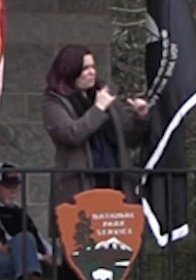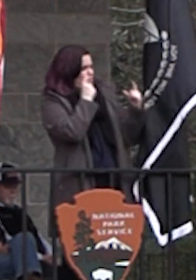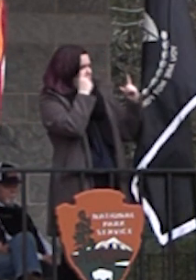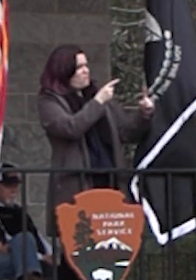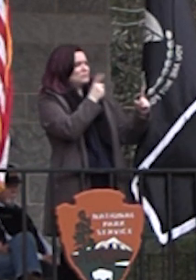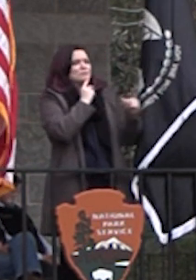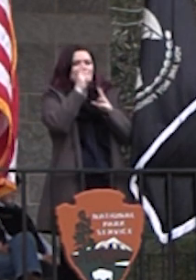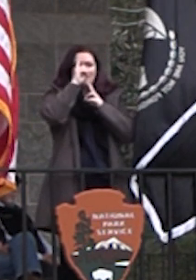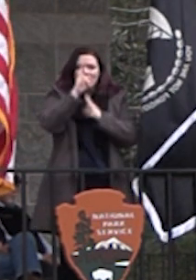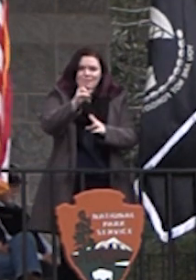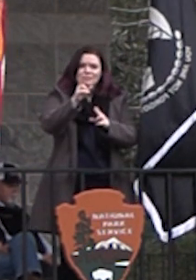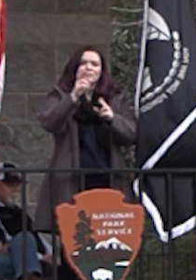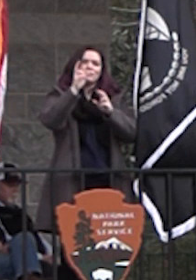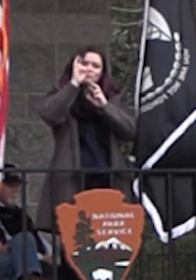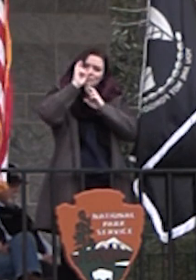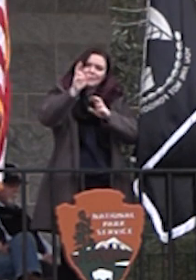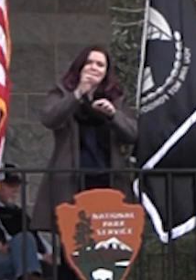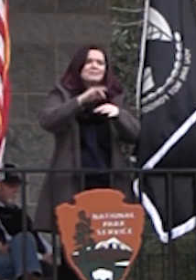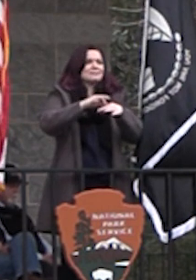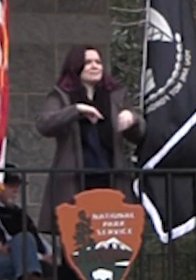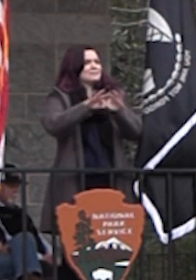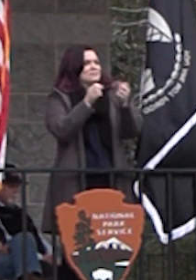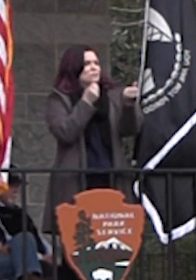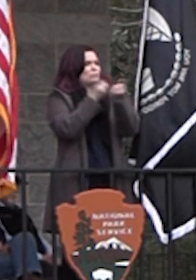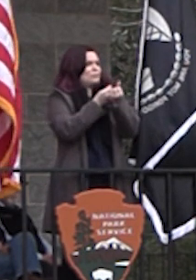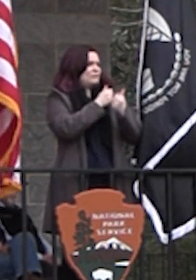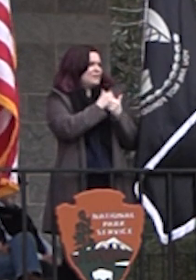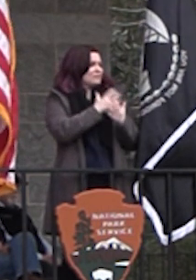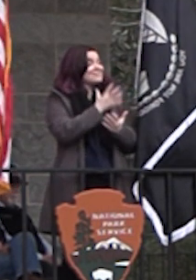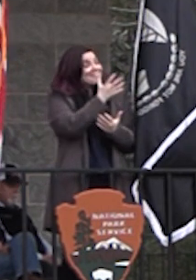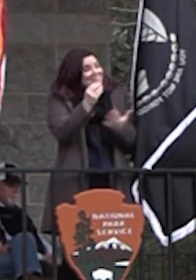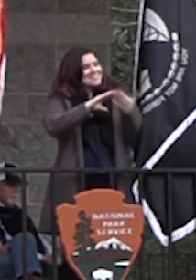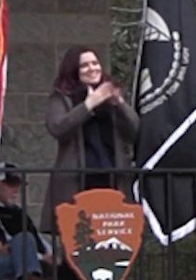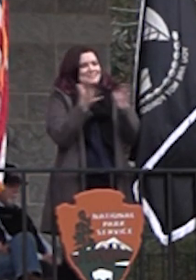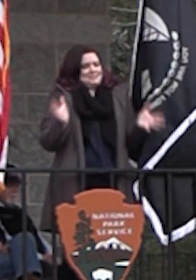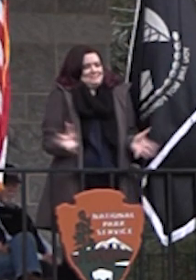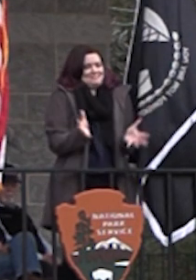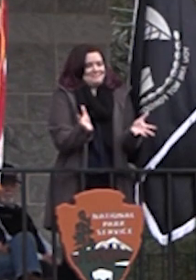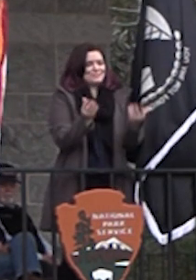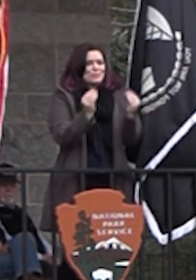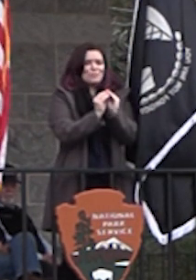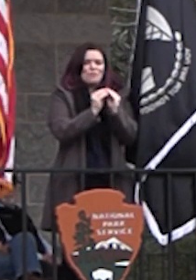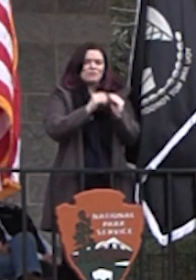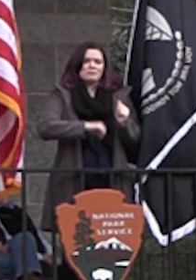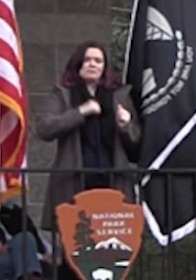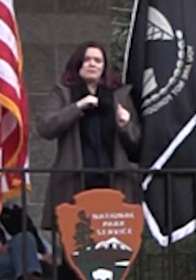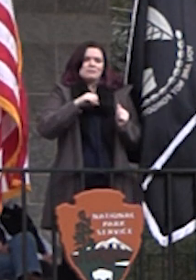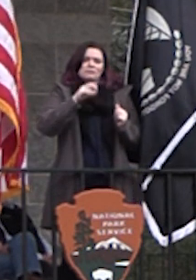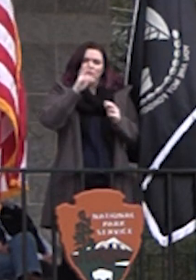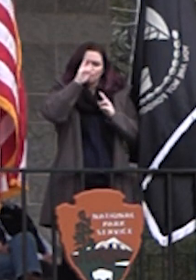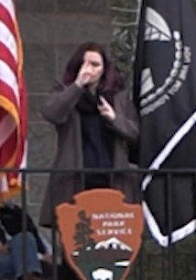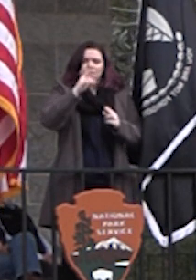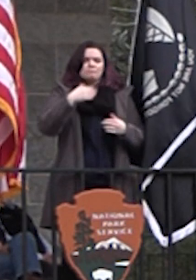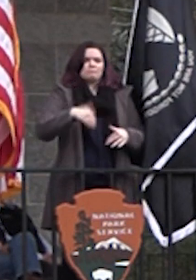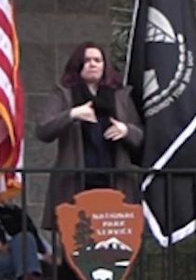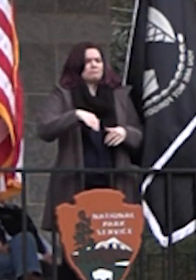to honor, respect, and support veterans, and to inspire our communities to a more profound reverence for the principles